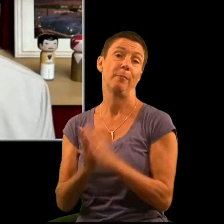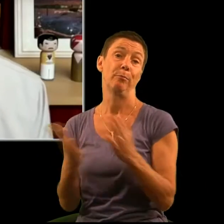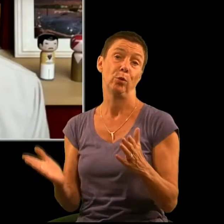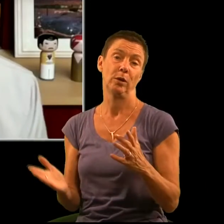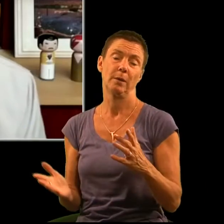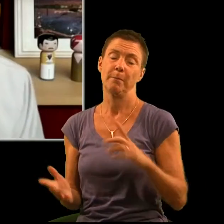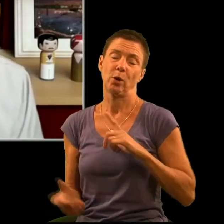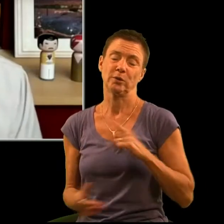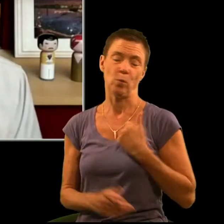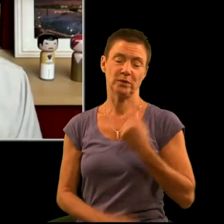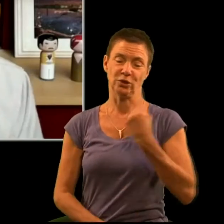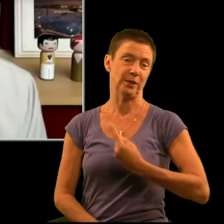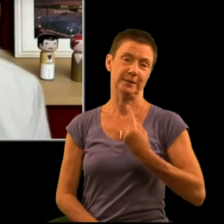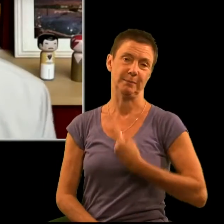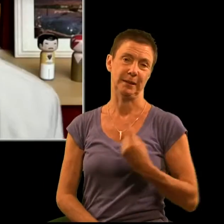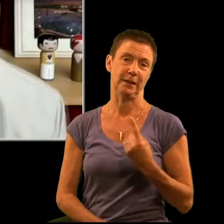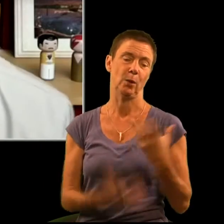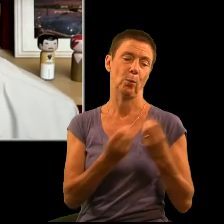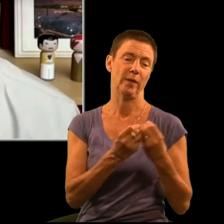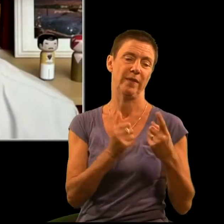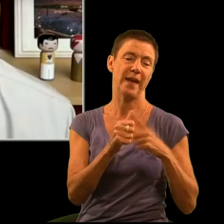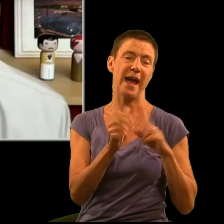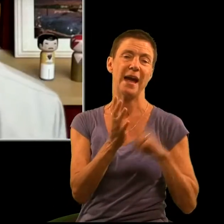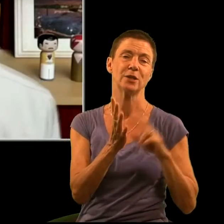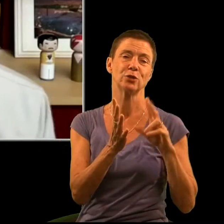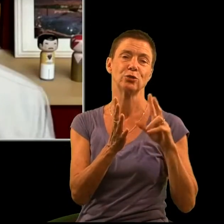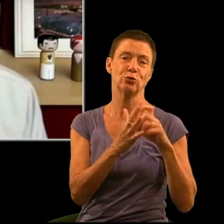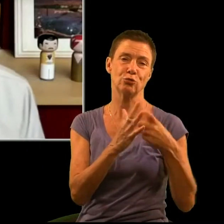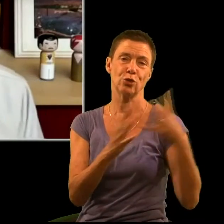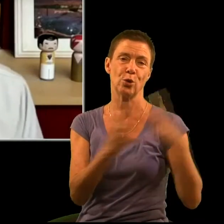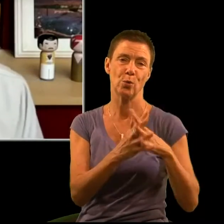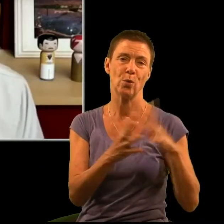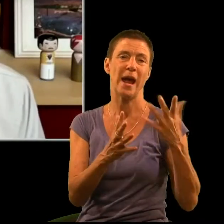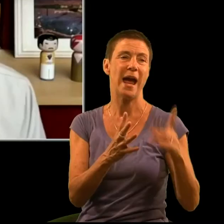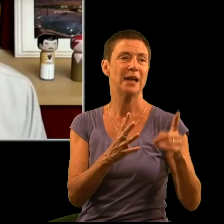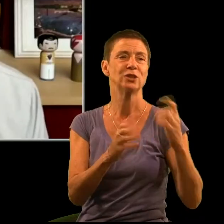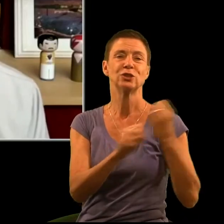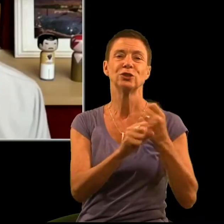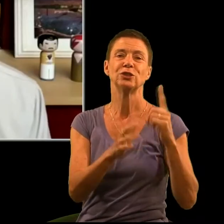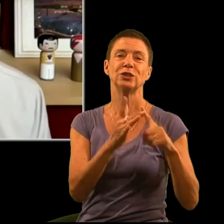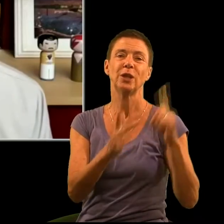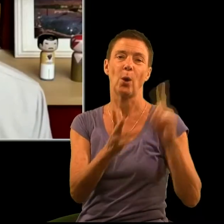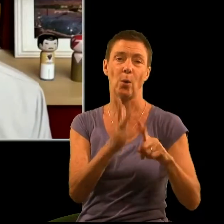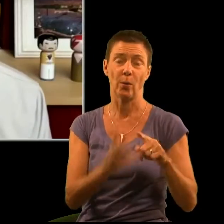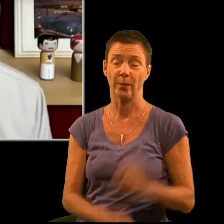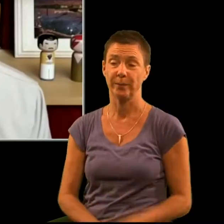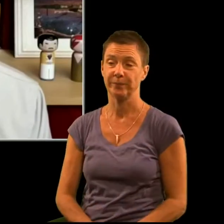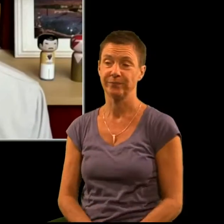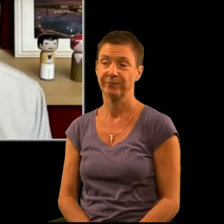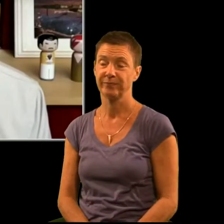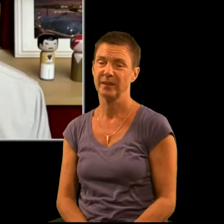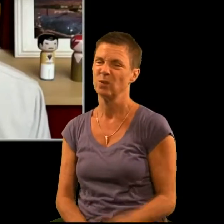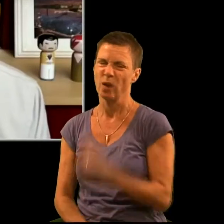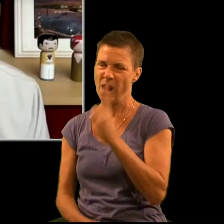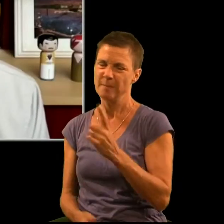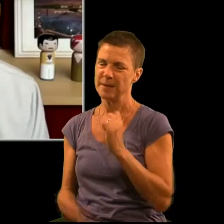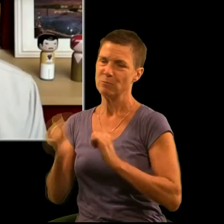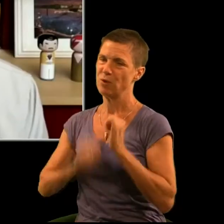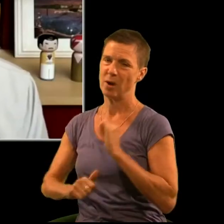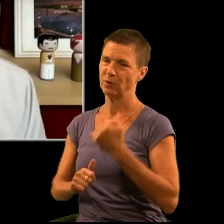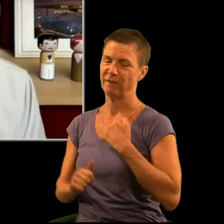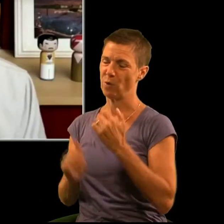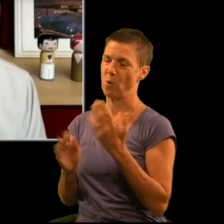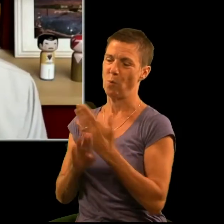didn't do it on my own. I did it with Andrew and Gio. So otherwise, if you're proud of your own work in Ireland, that's just not a good thing.